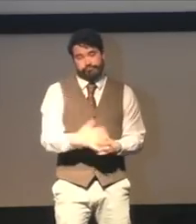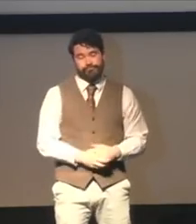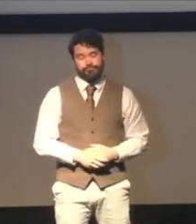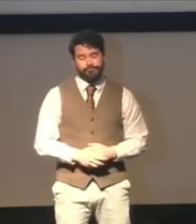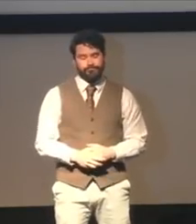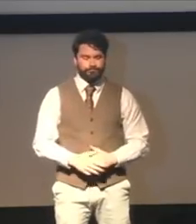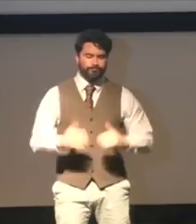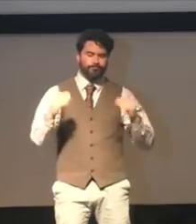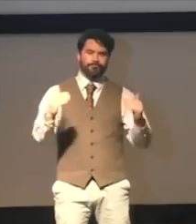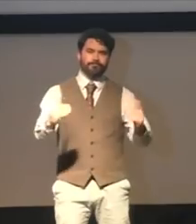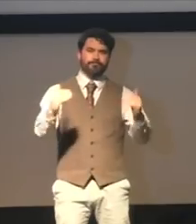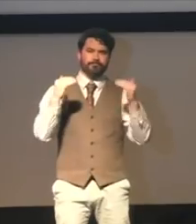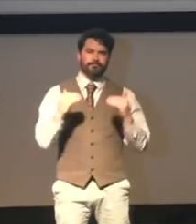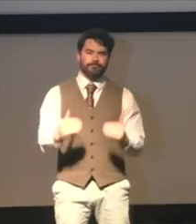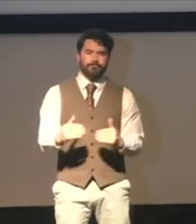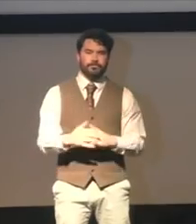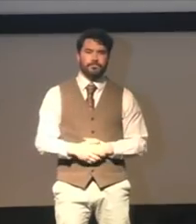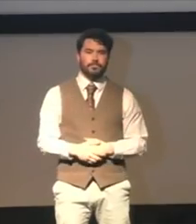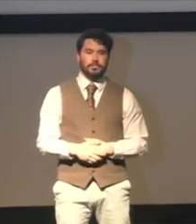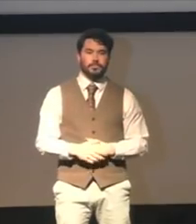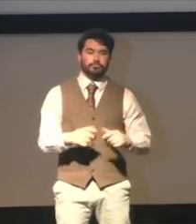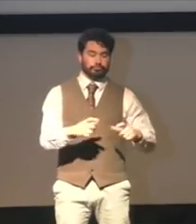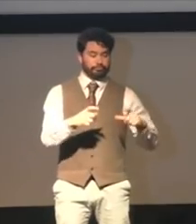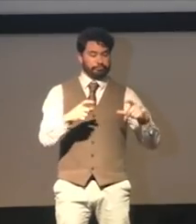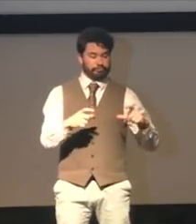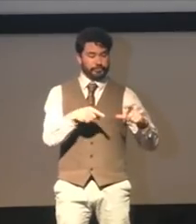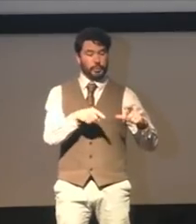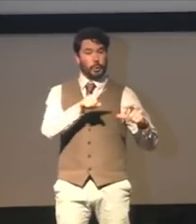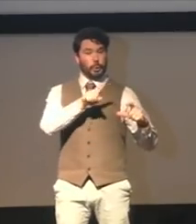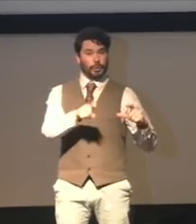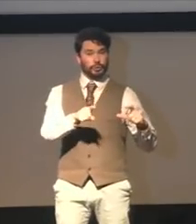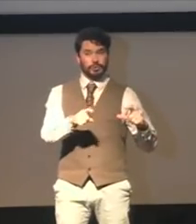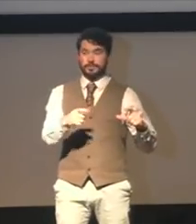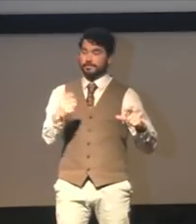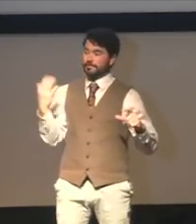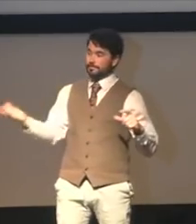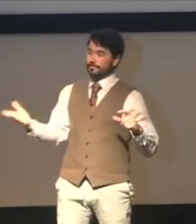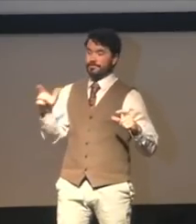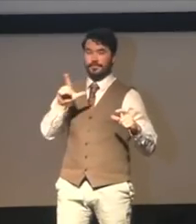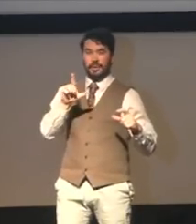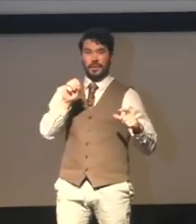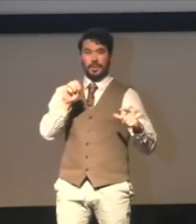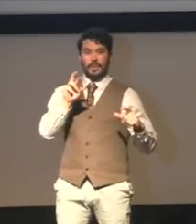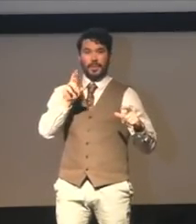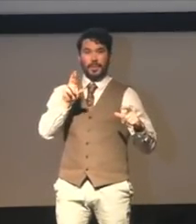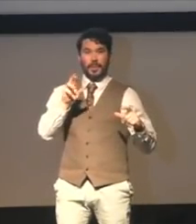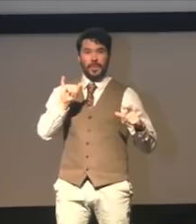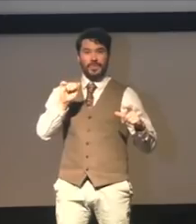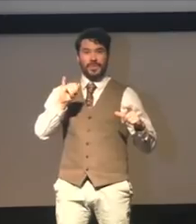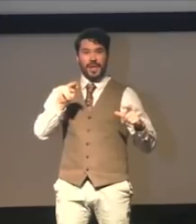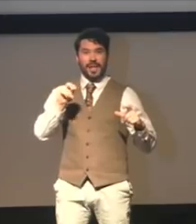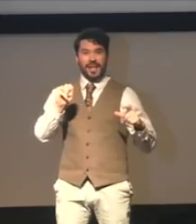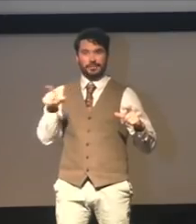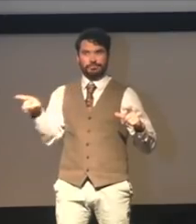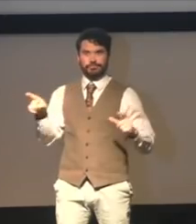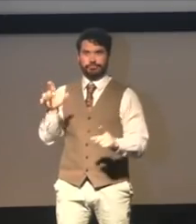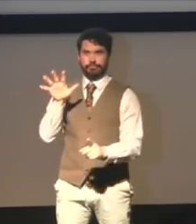answer, and I think I'm going to ask Lorraine to come up first. She seems to be the most popular,